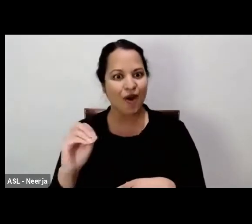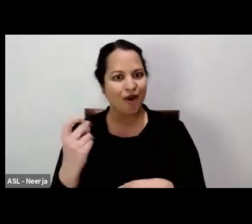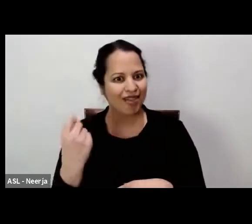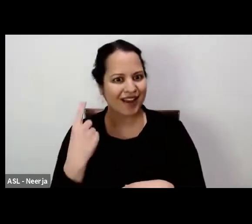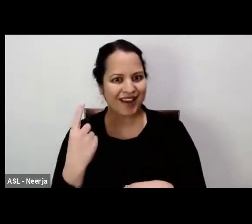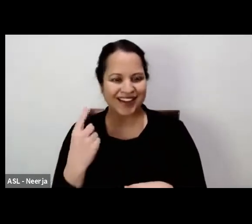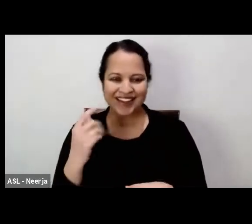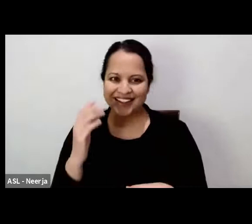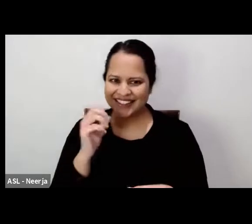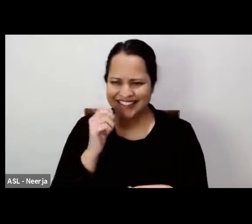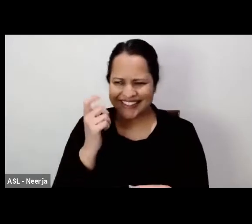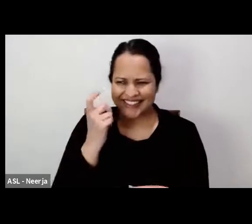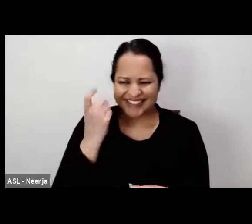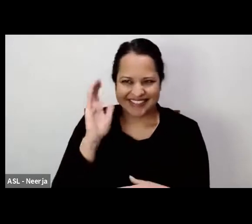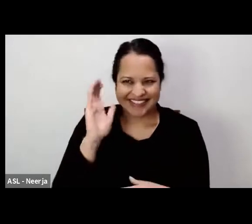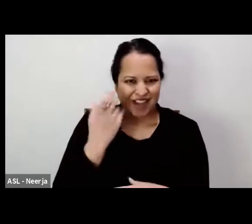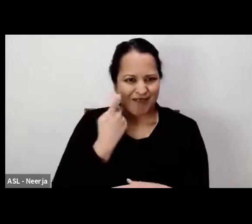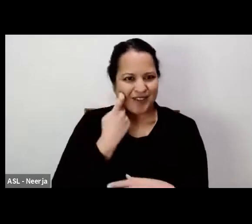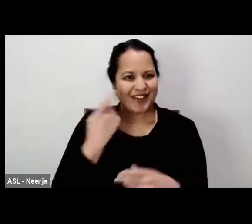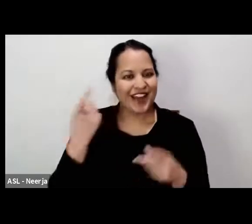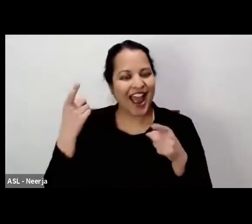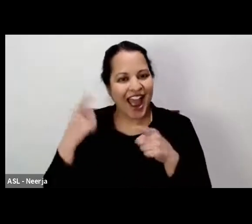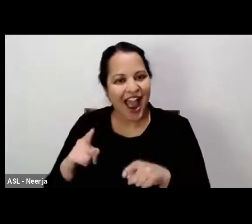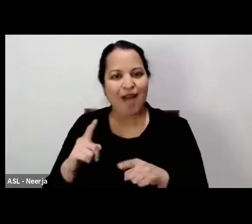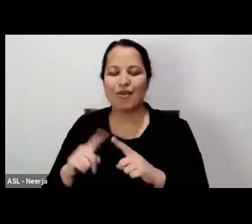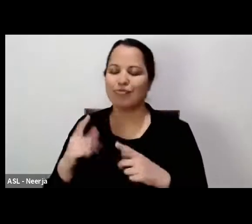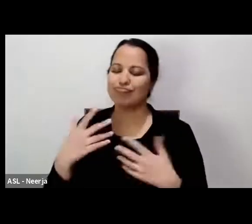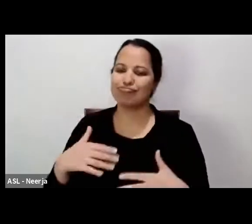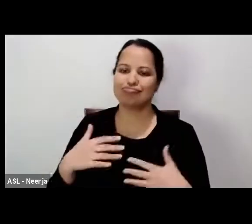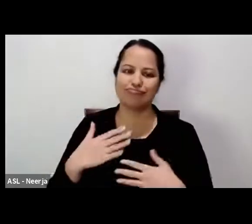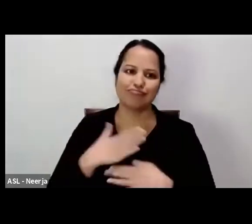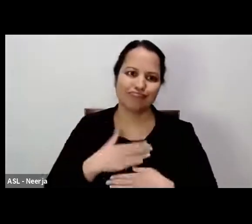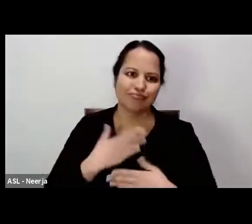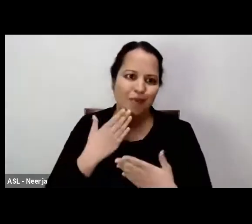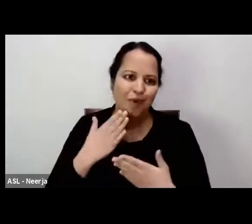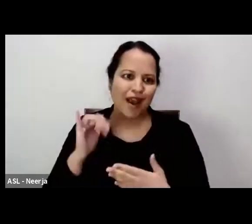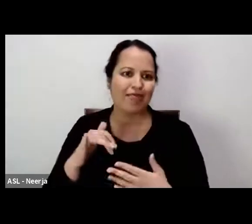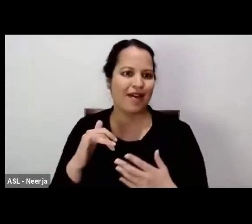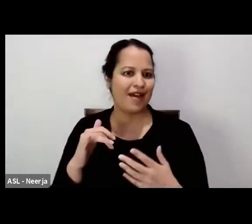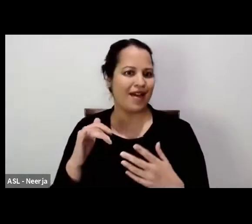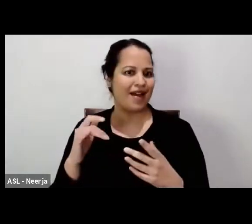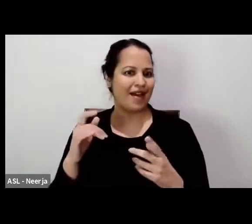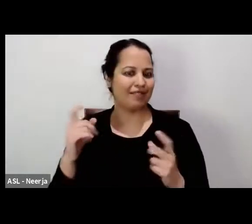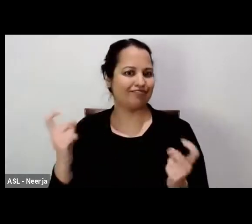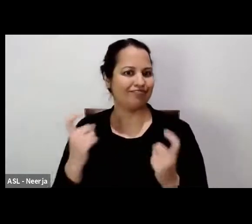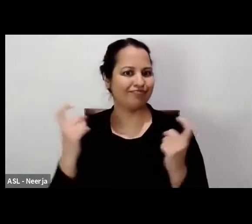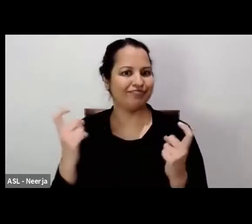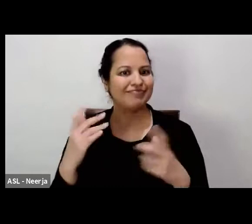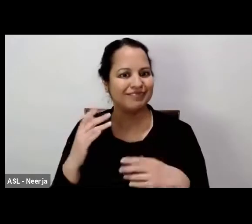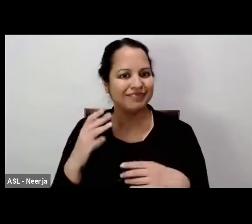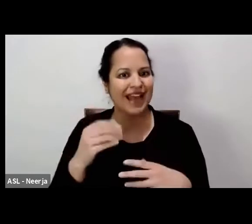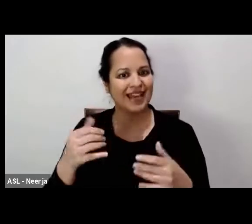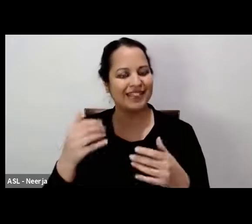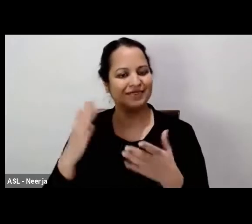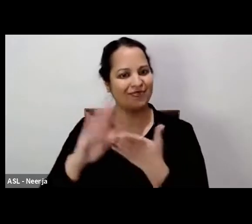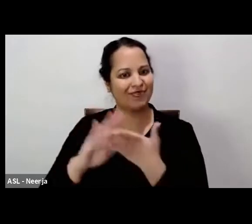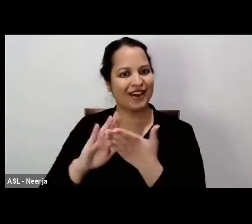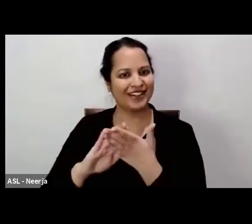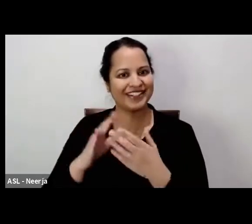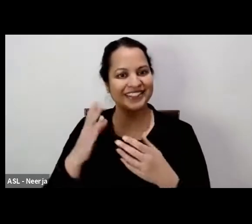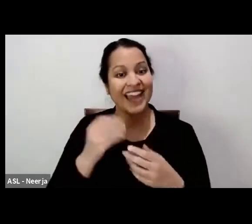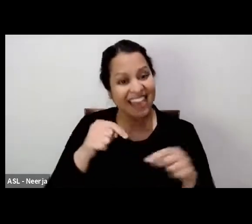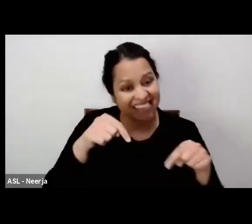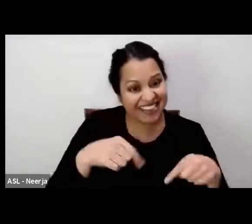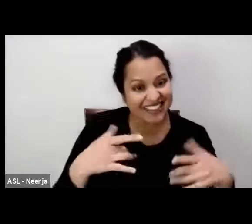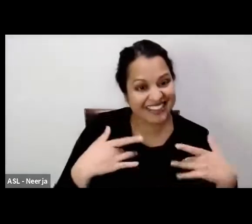ago, but I just really appreciate that recognition and just inviting me to be part of that event as well as this event. So, I think it's really